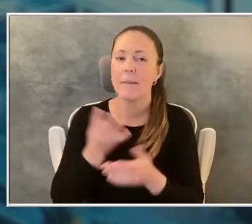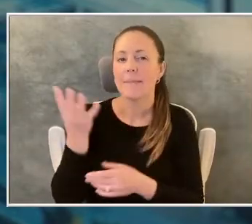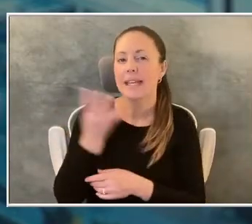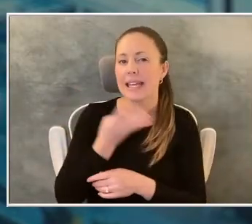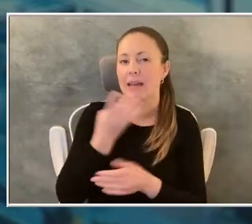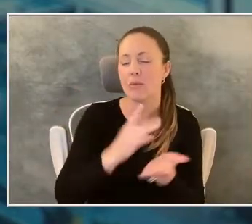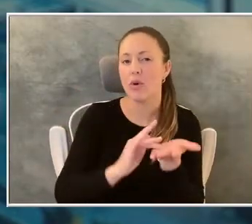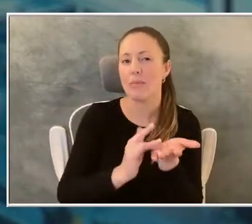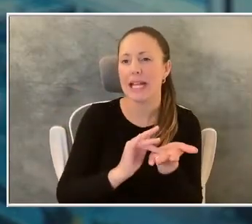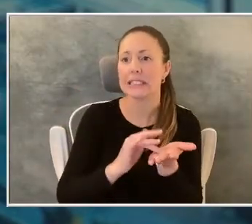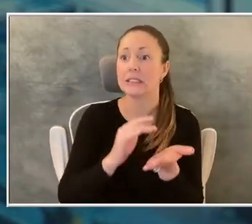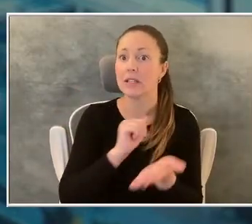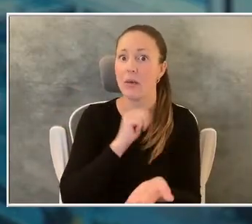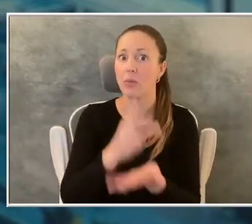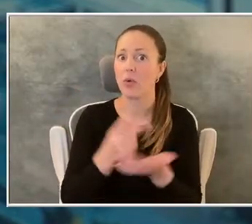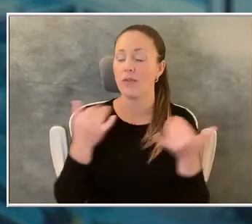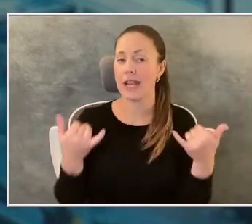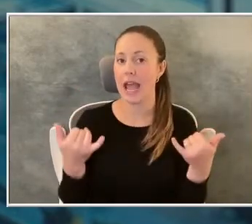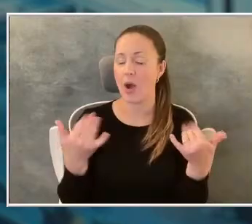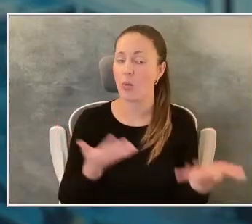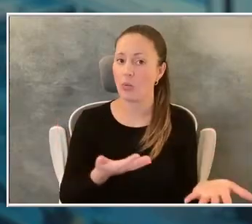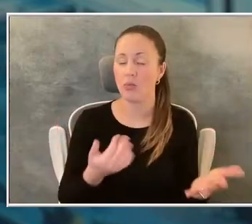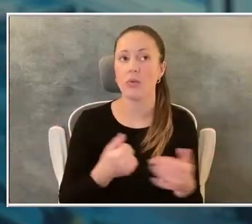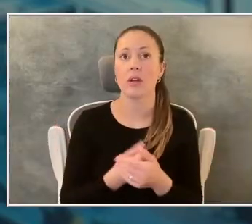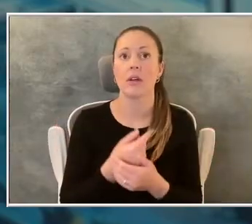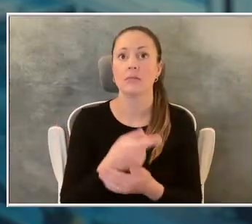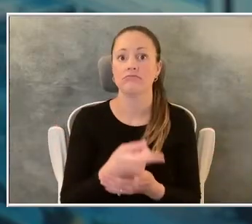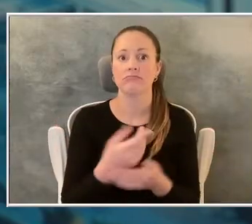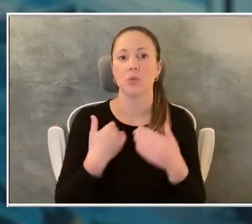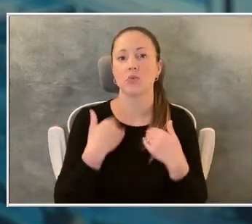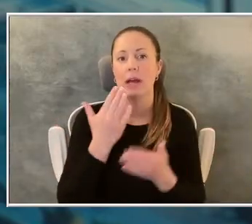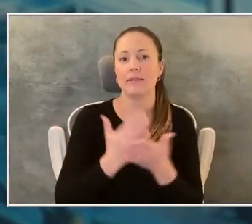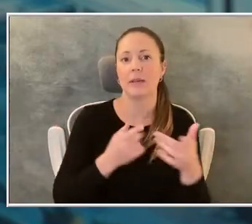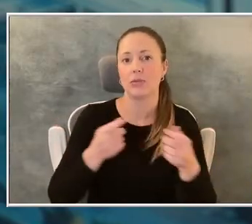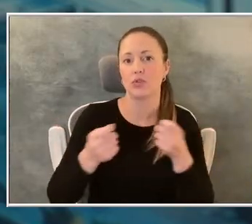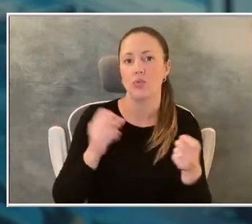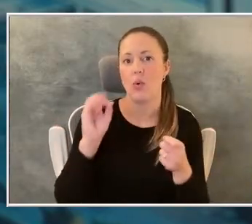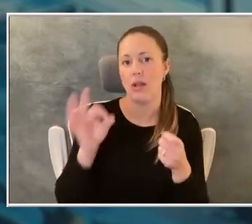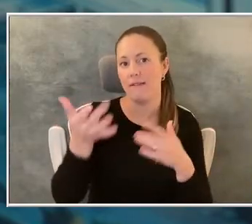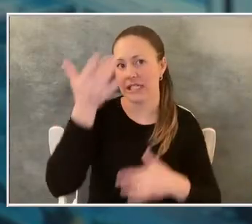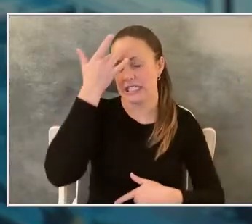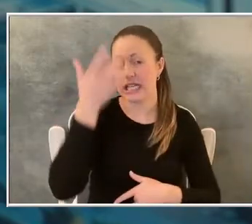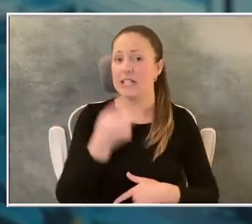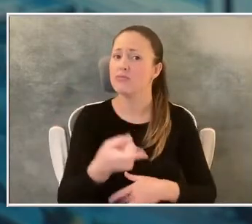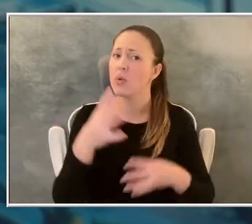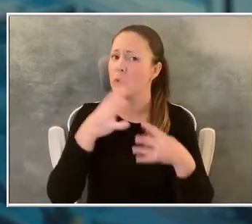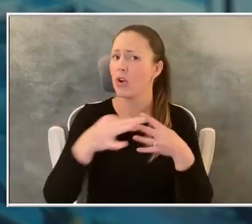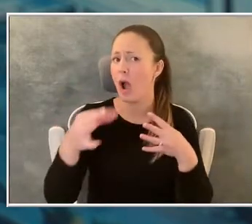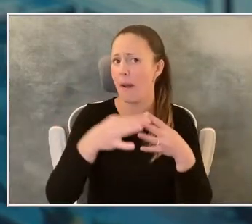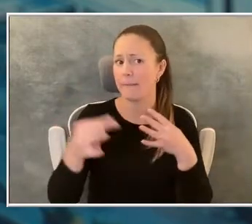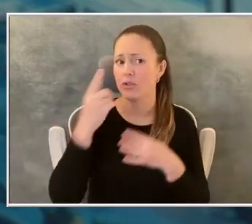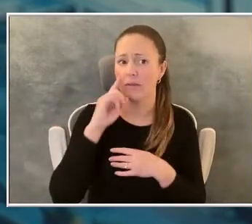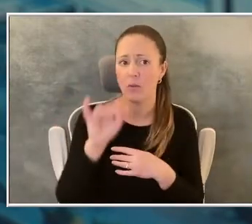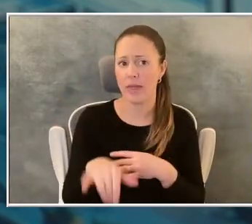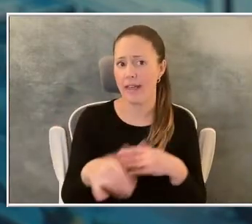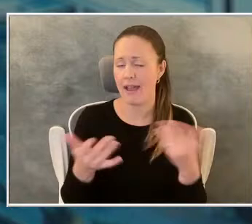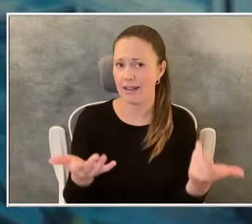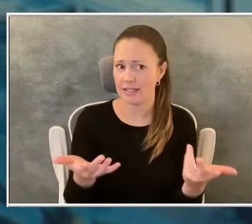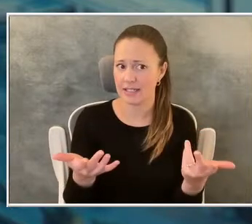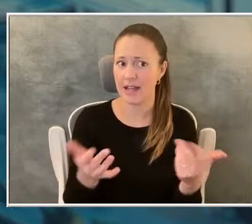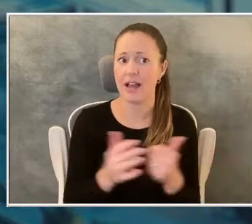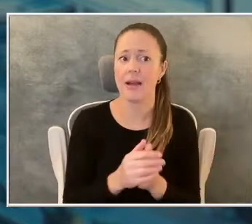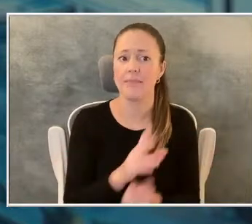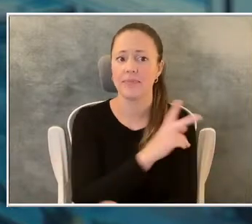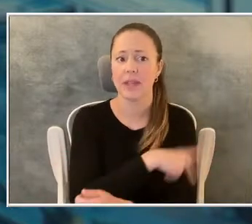approved now to get some control of the disease, and so they are option in patients who need